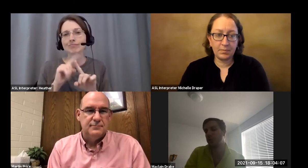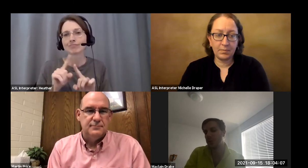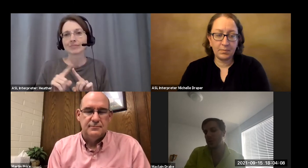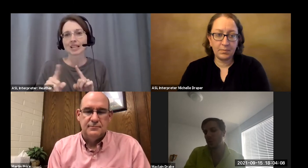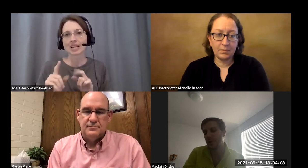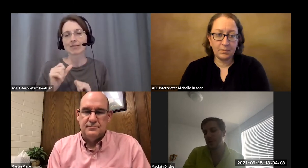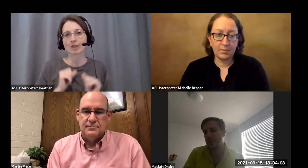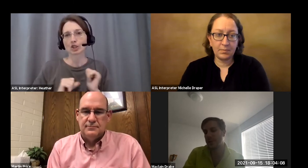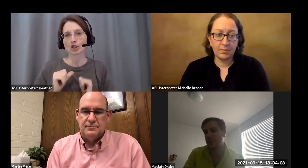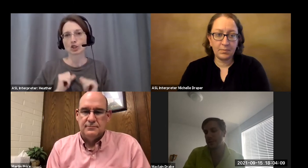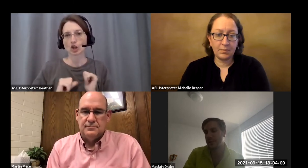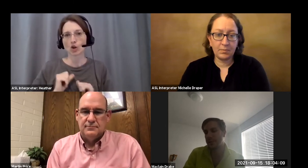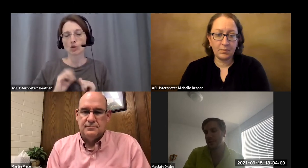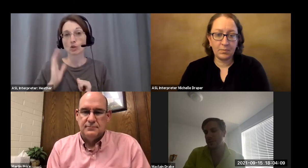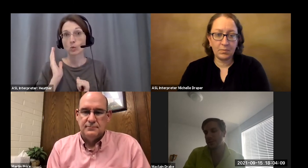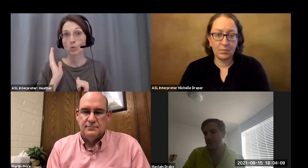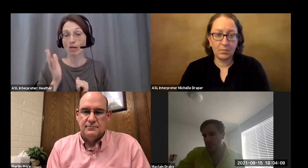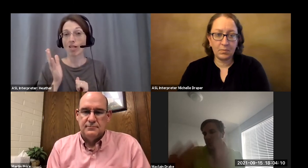eventually be doing